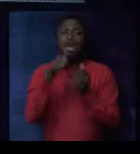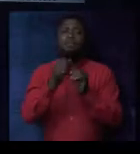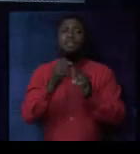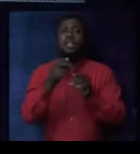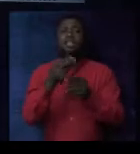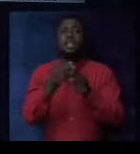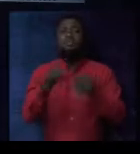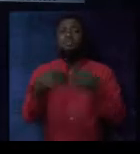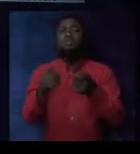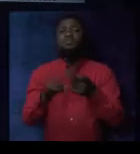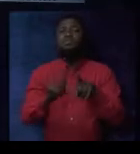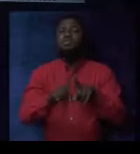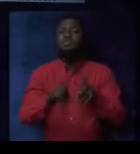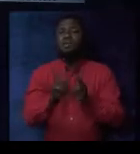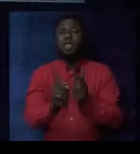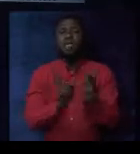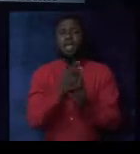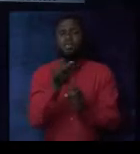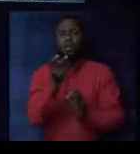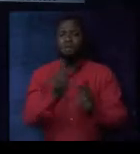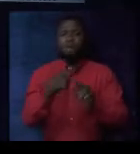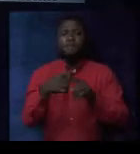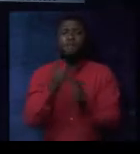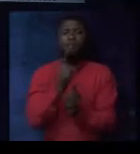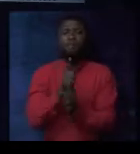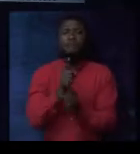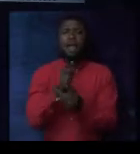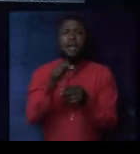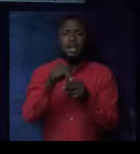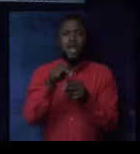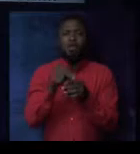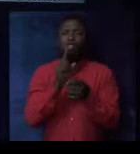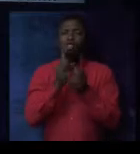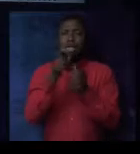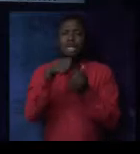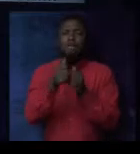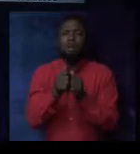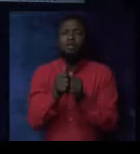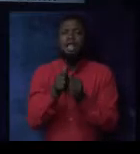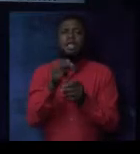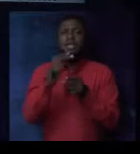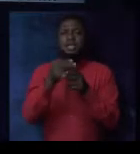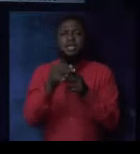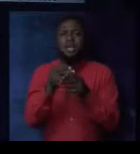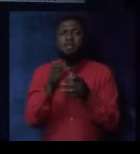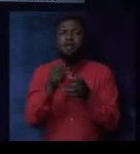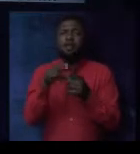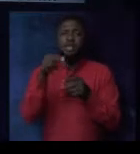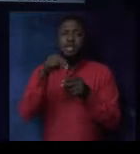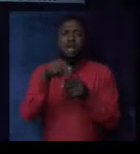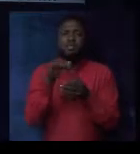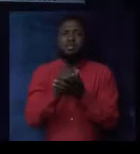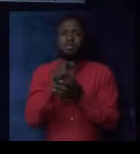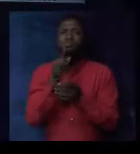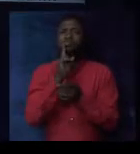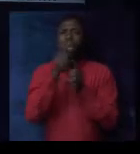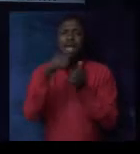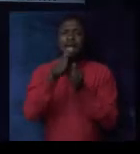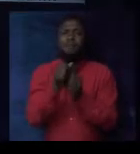names given to different kinds of people, proper noun talks about names or the nouns that refer